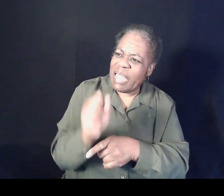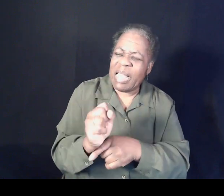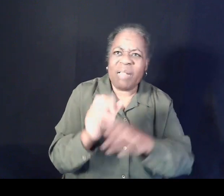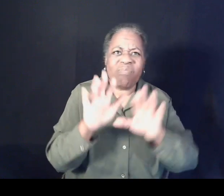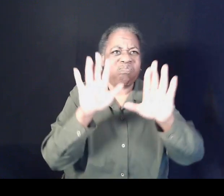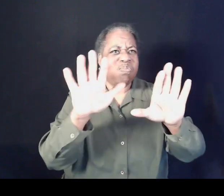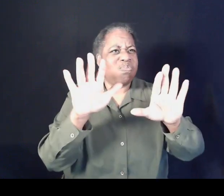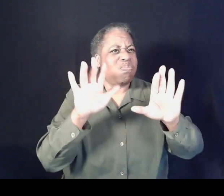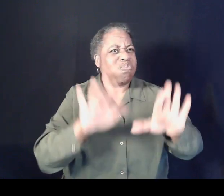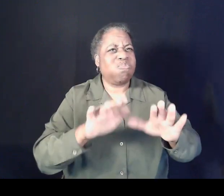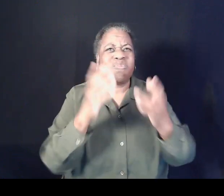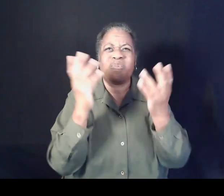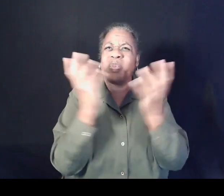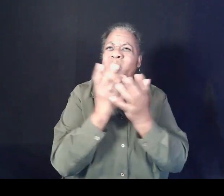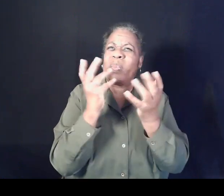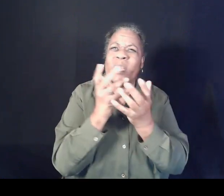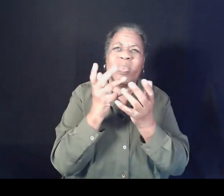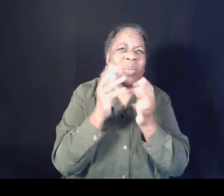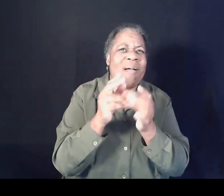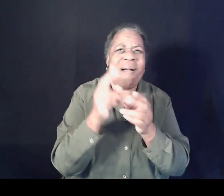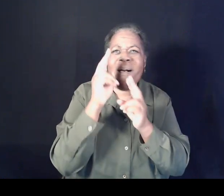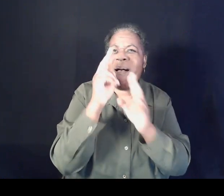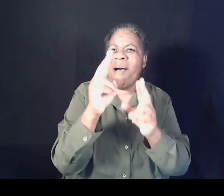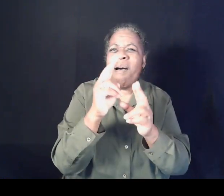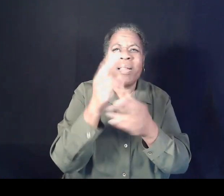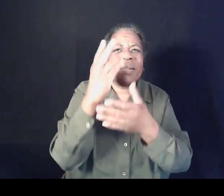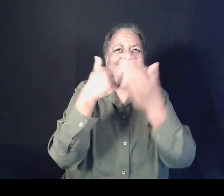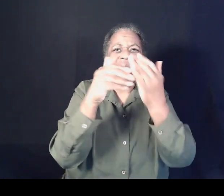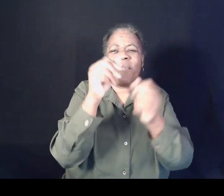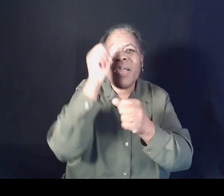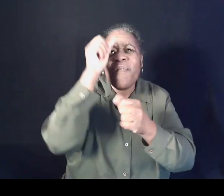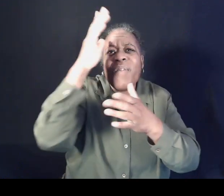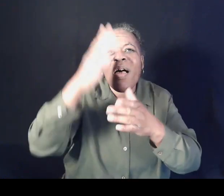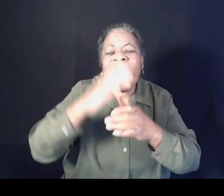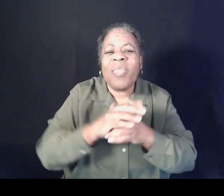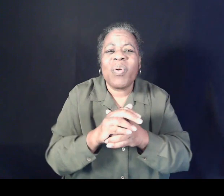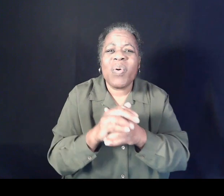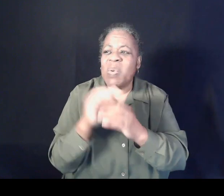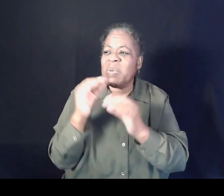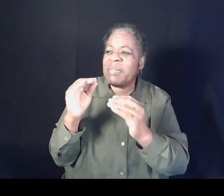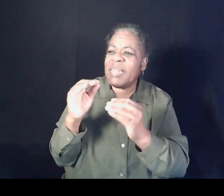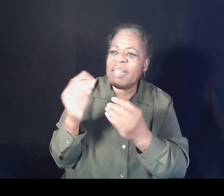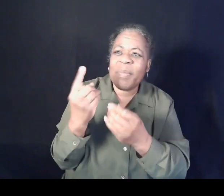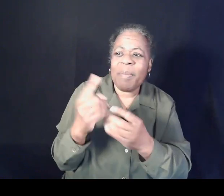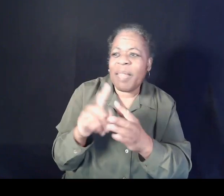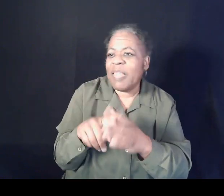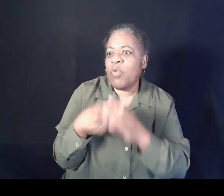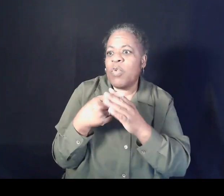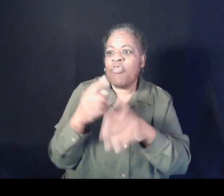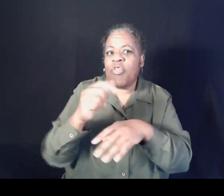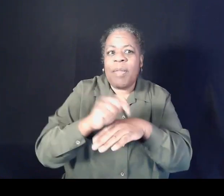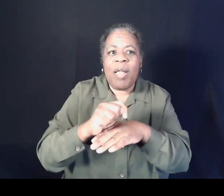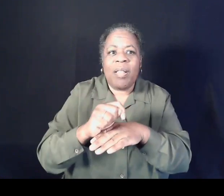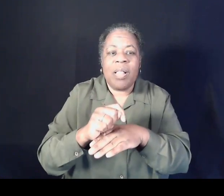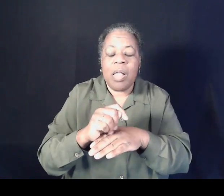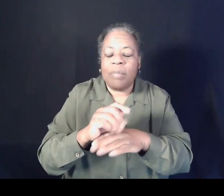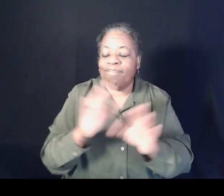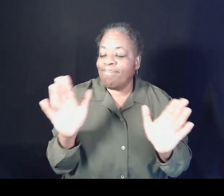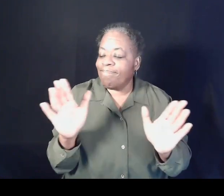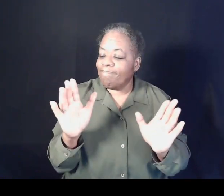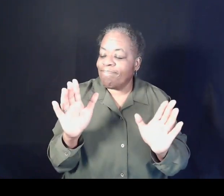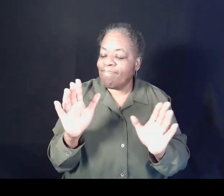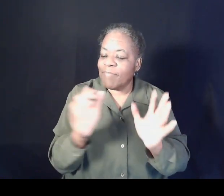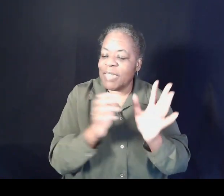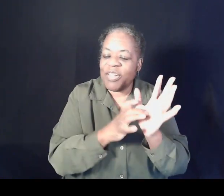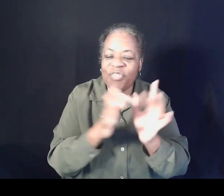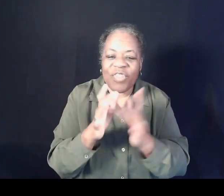is honoring to our Heavenly Father, or point out something about the new temple, or teach them something about the original temple. But again, Jesus is